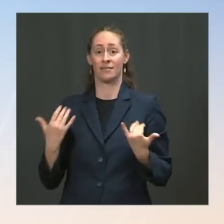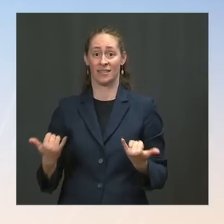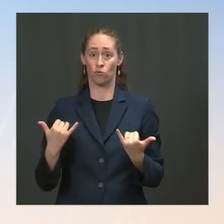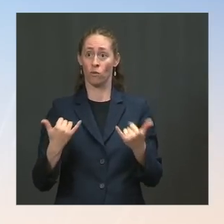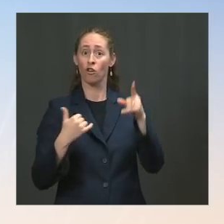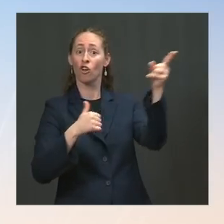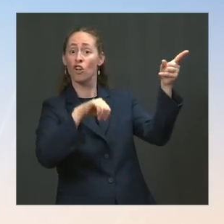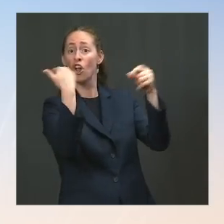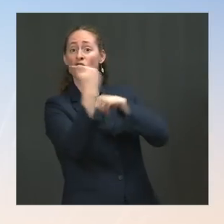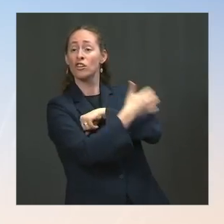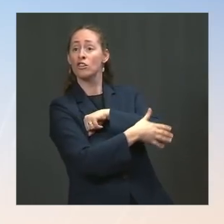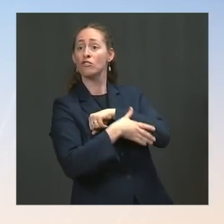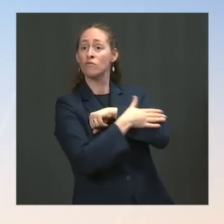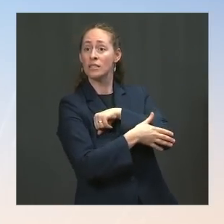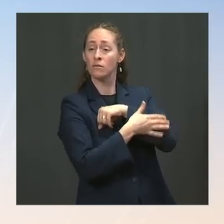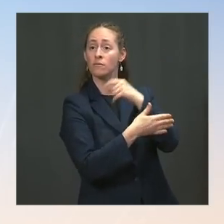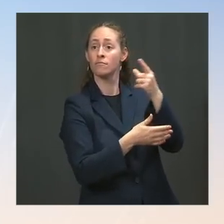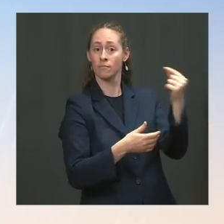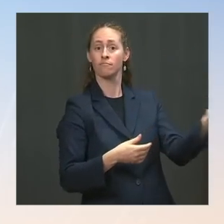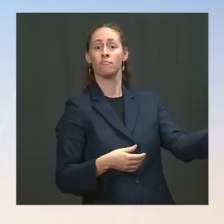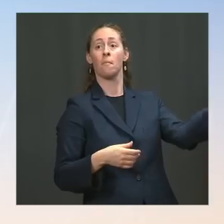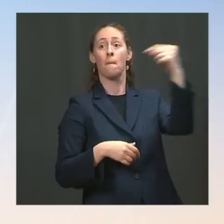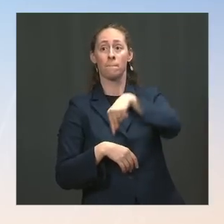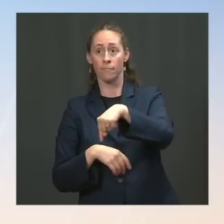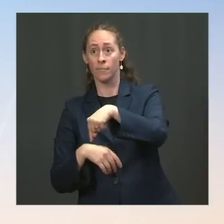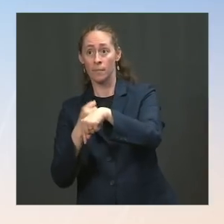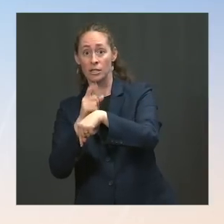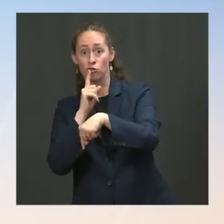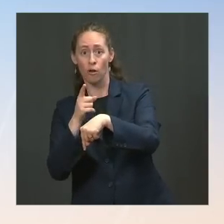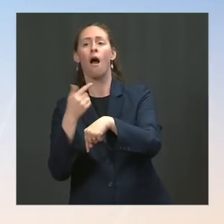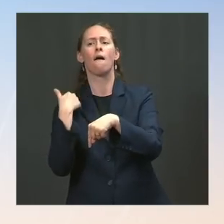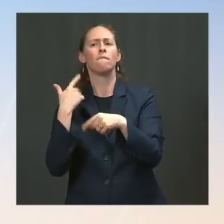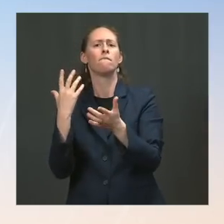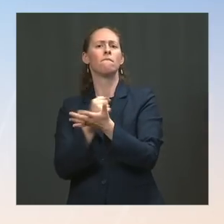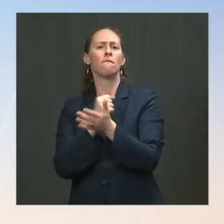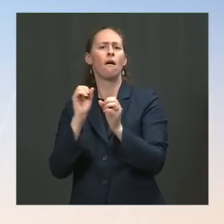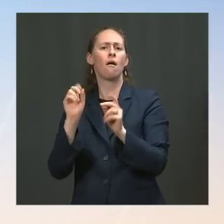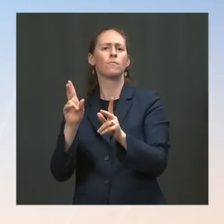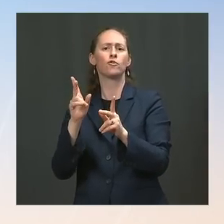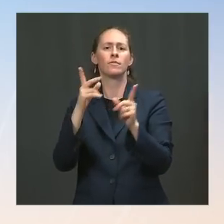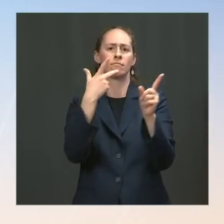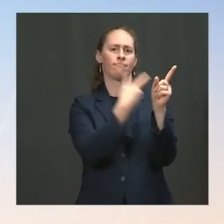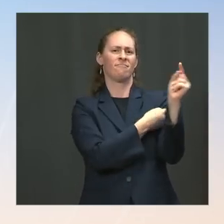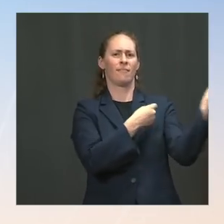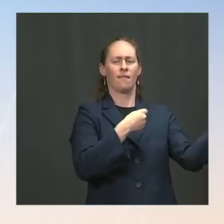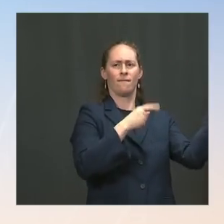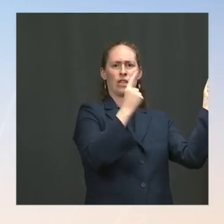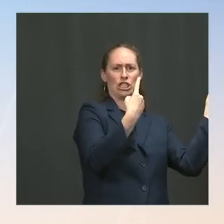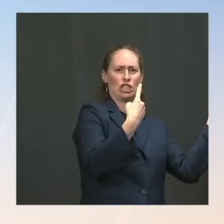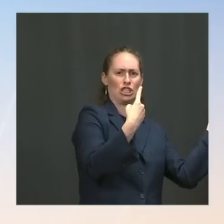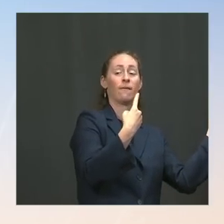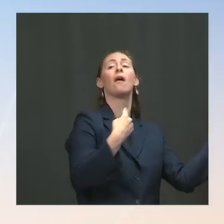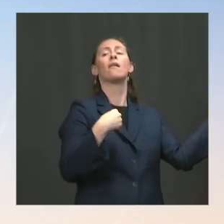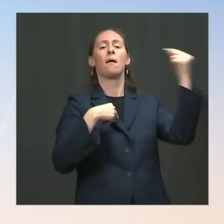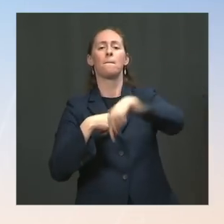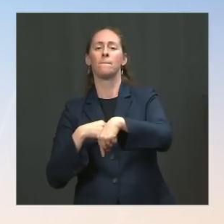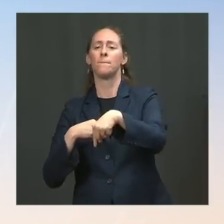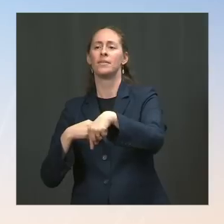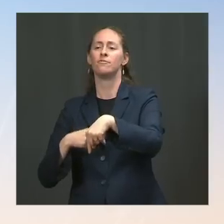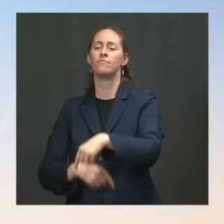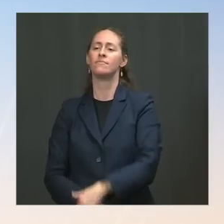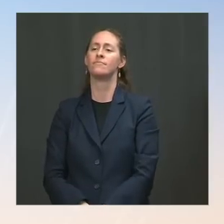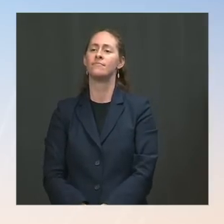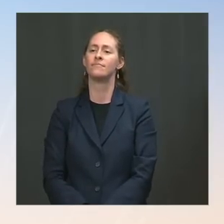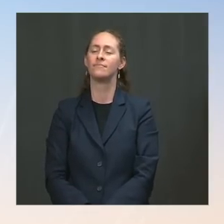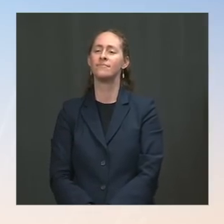vaccinated easily and effectively. And of course, we provide all consular assistance to U.S. citizens in need overseas, and this includes providing